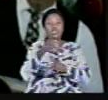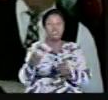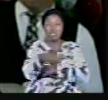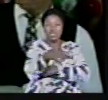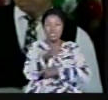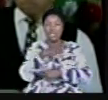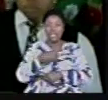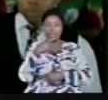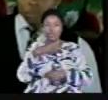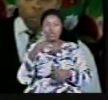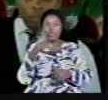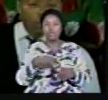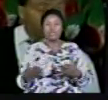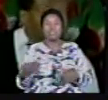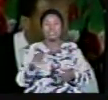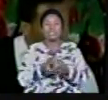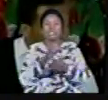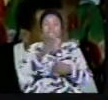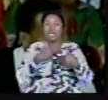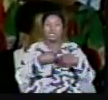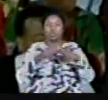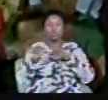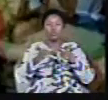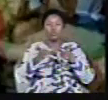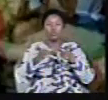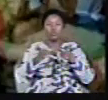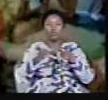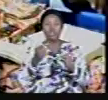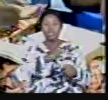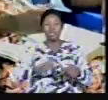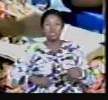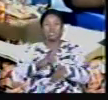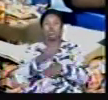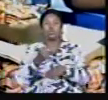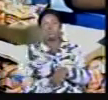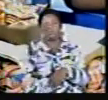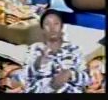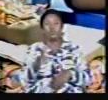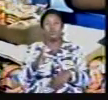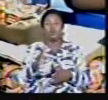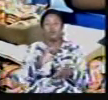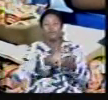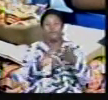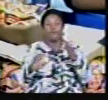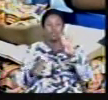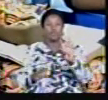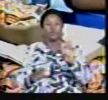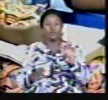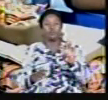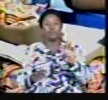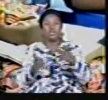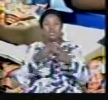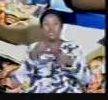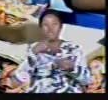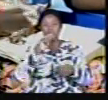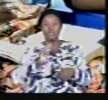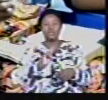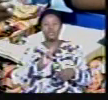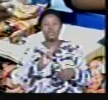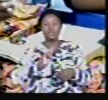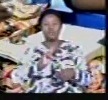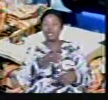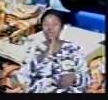things pertaining to the kingdom of God. Verse 4 then tells us, and being